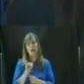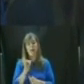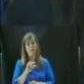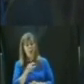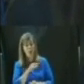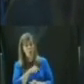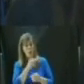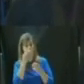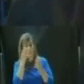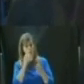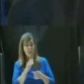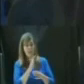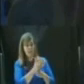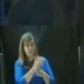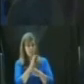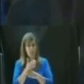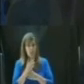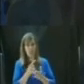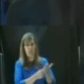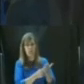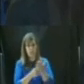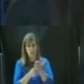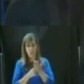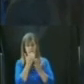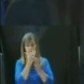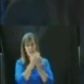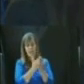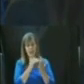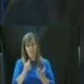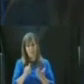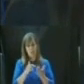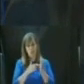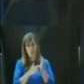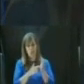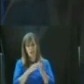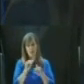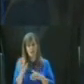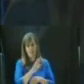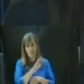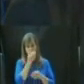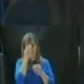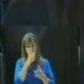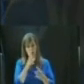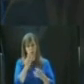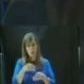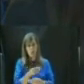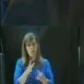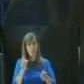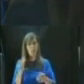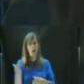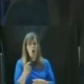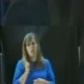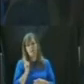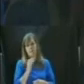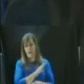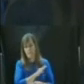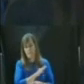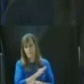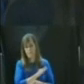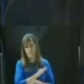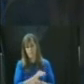quality information can be shared and discussed, a list of these representatives and their contact information should be provided to all faculty and staff